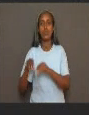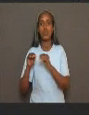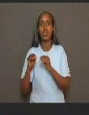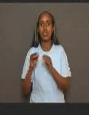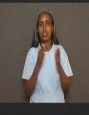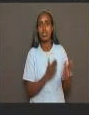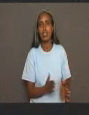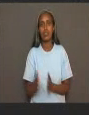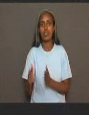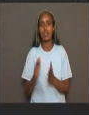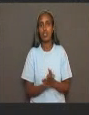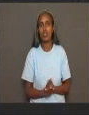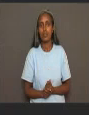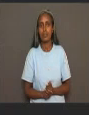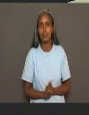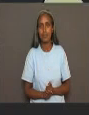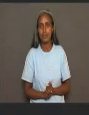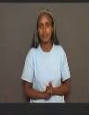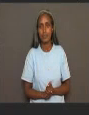Students, let's get ready.